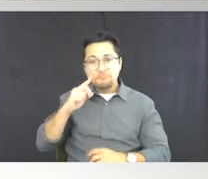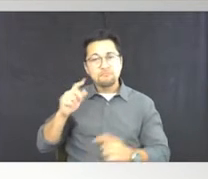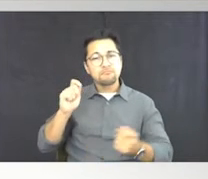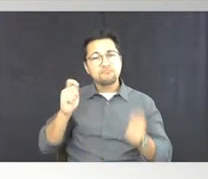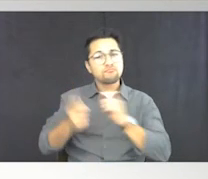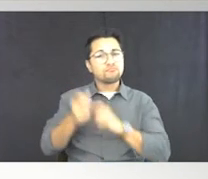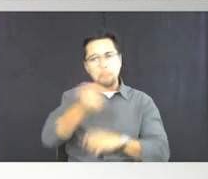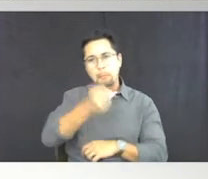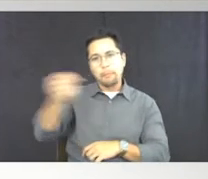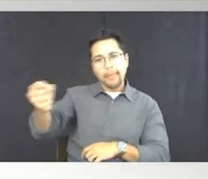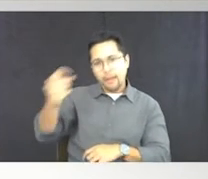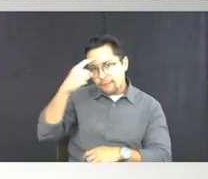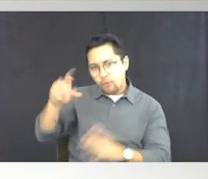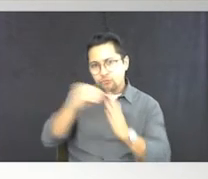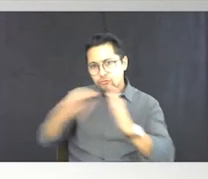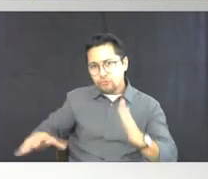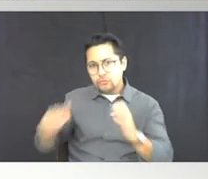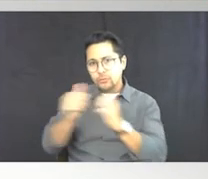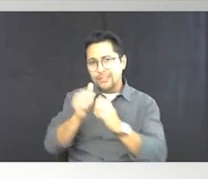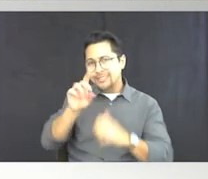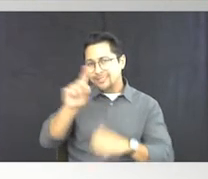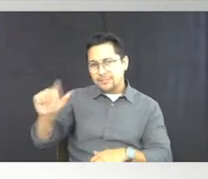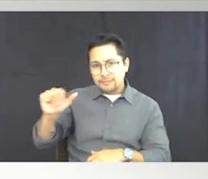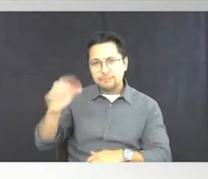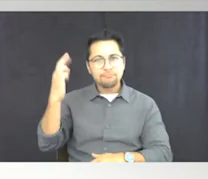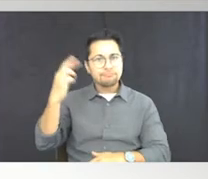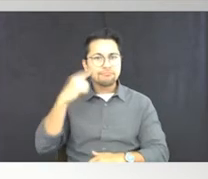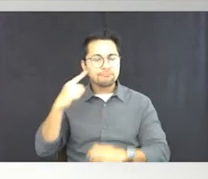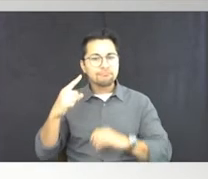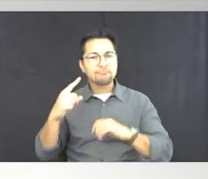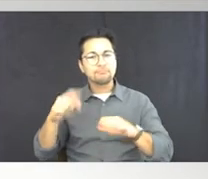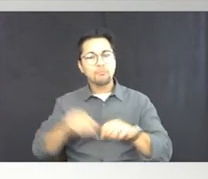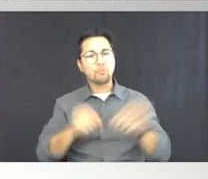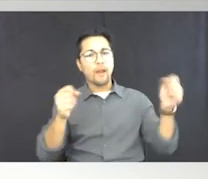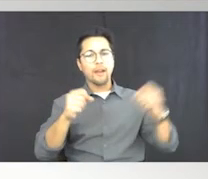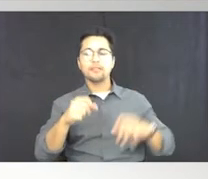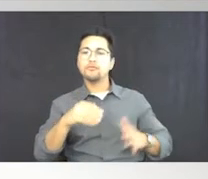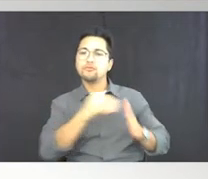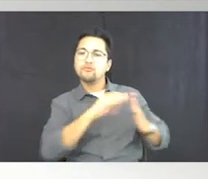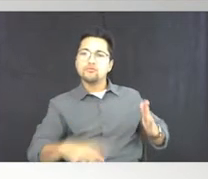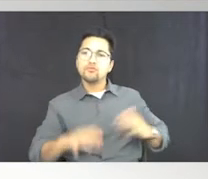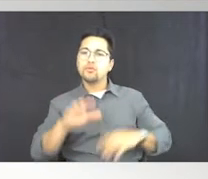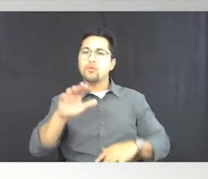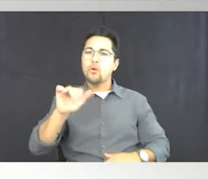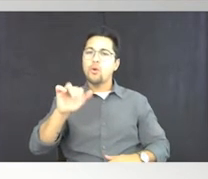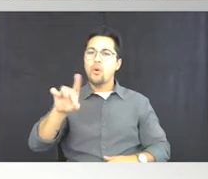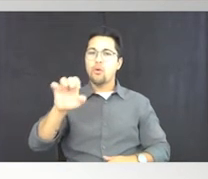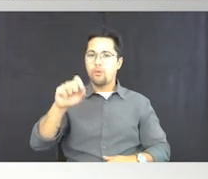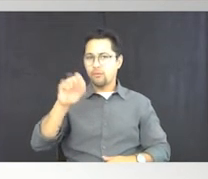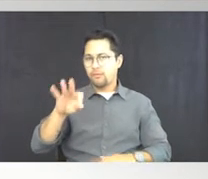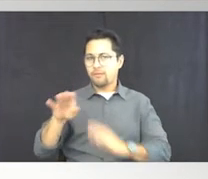with a disability because of violation in the student code of conduct.